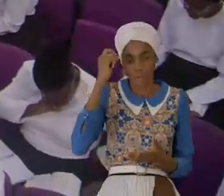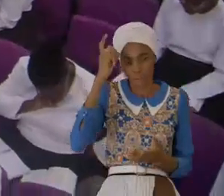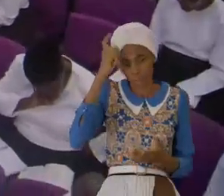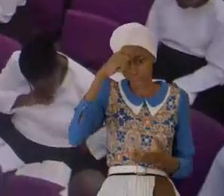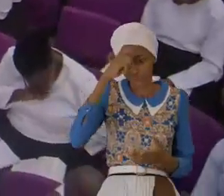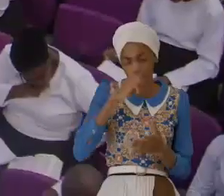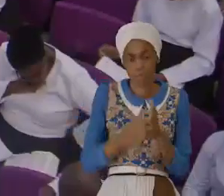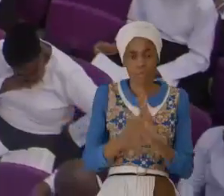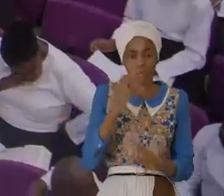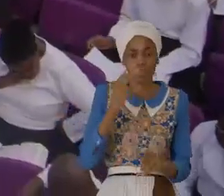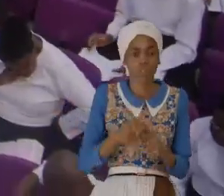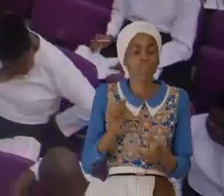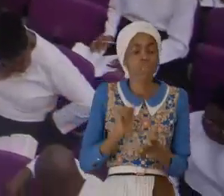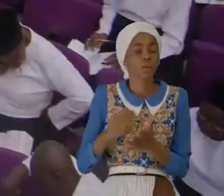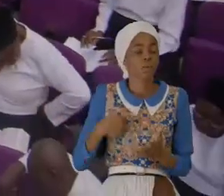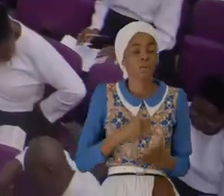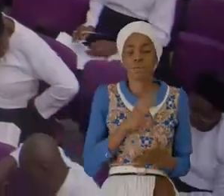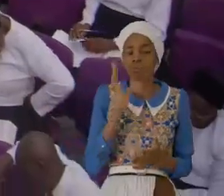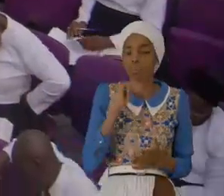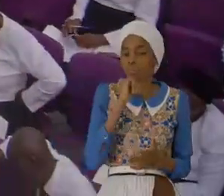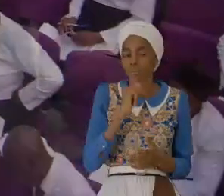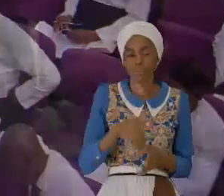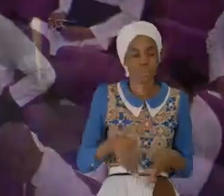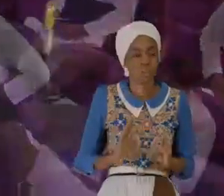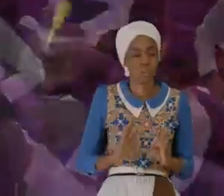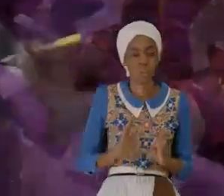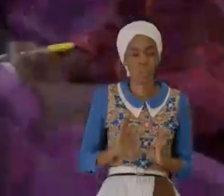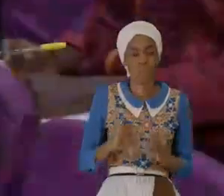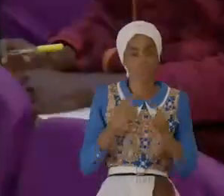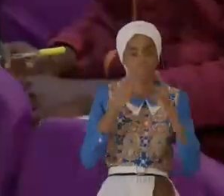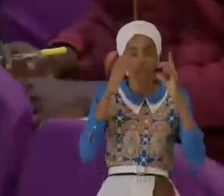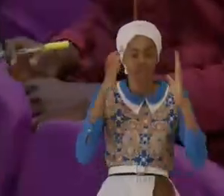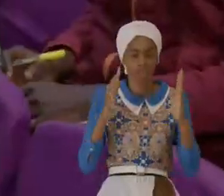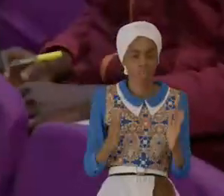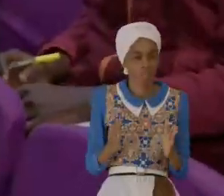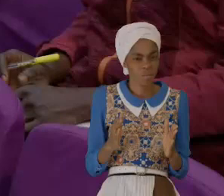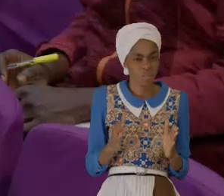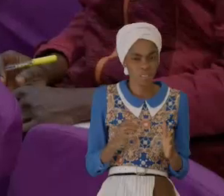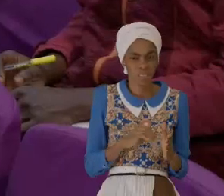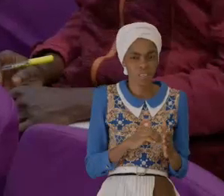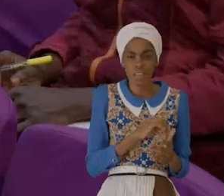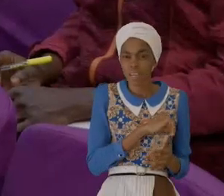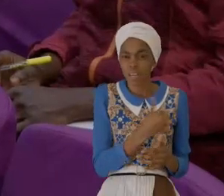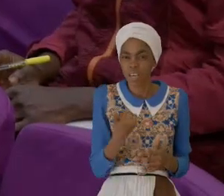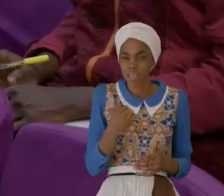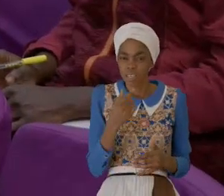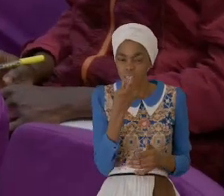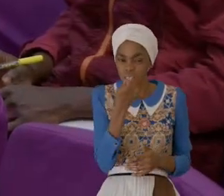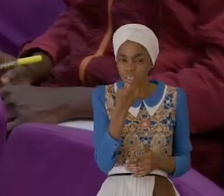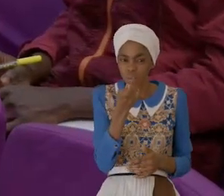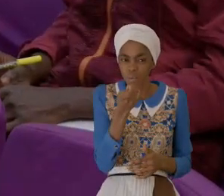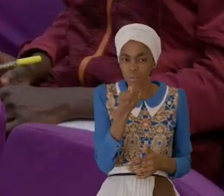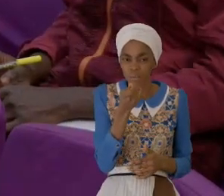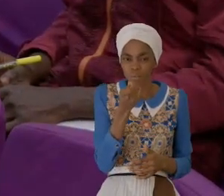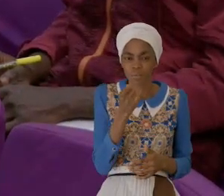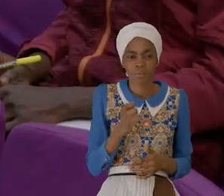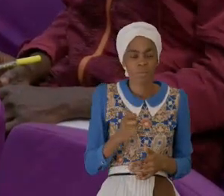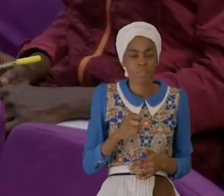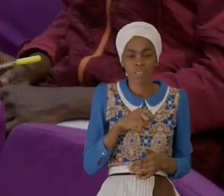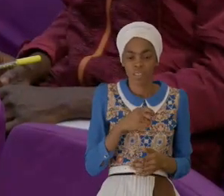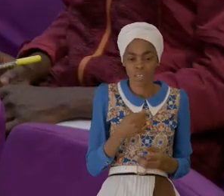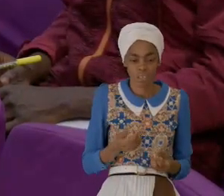will not allow any little fly, any little